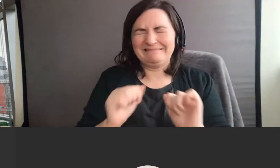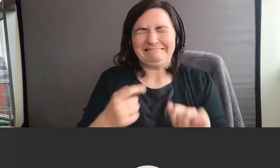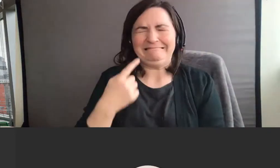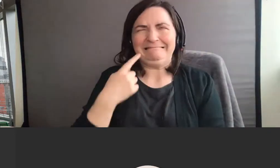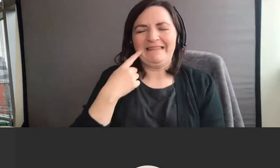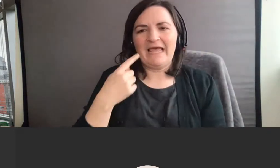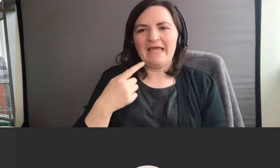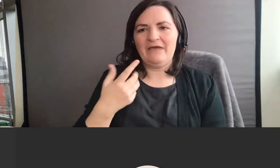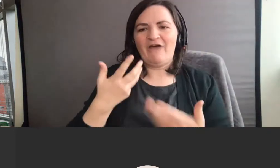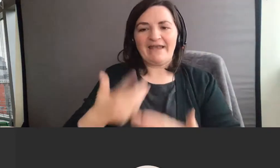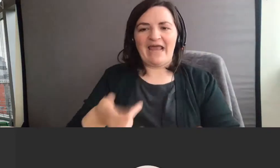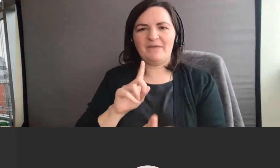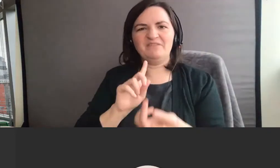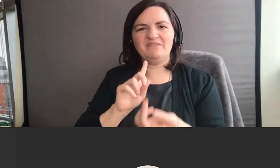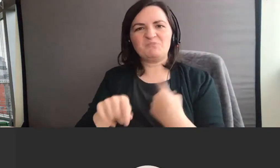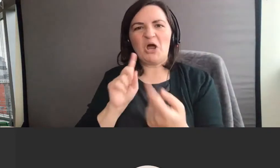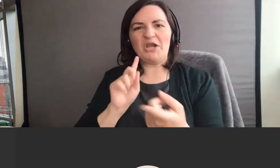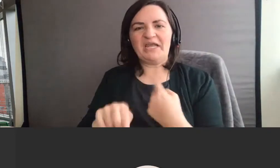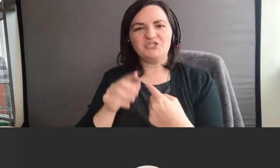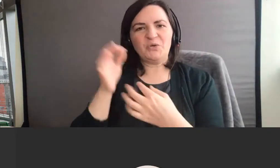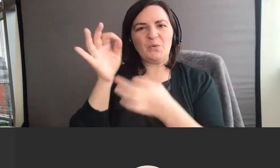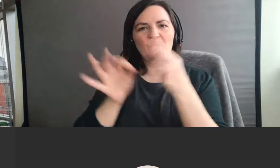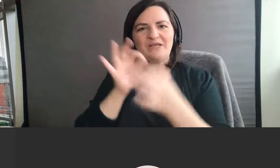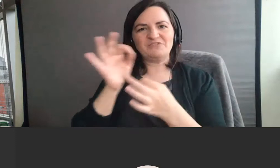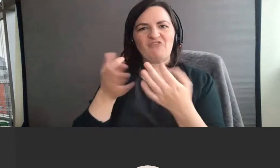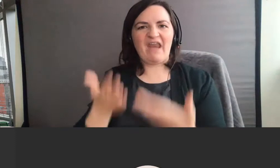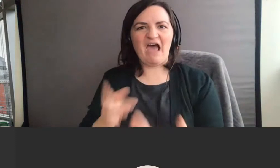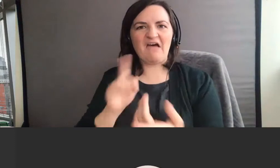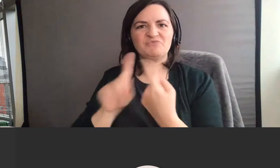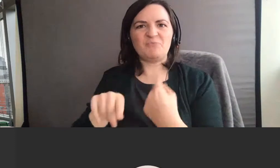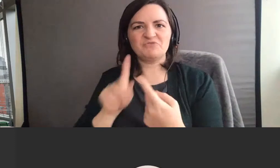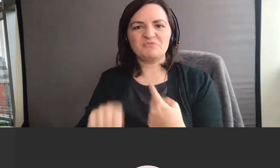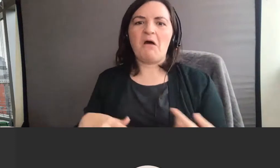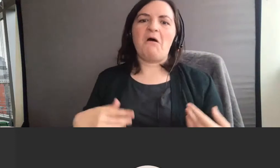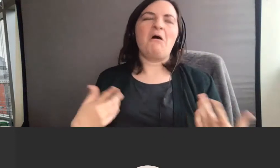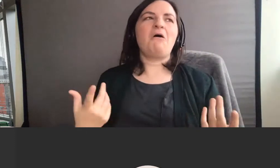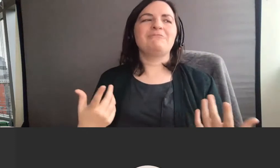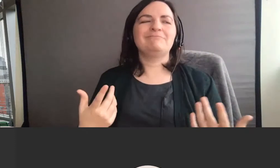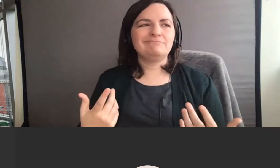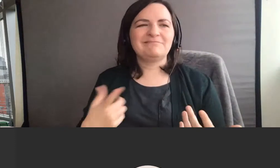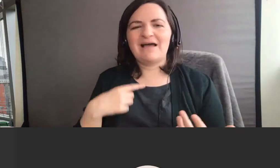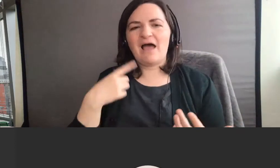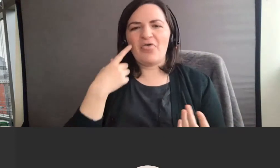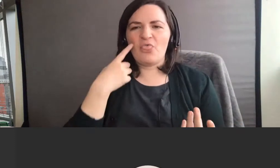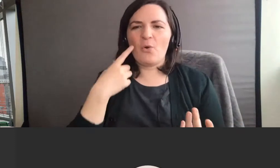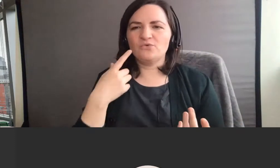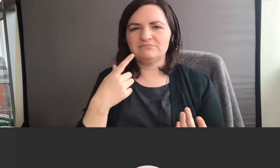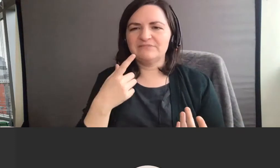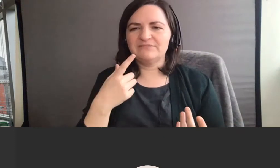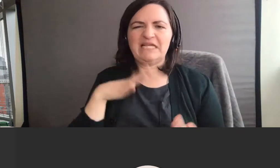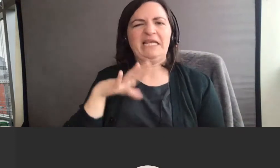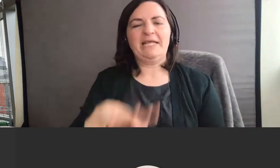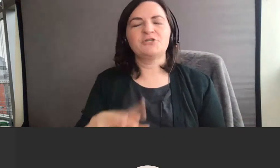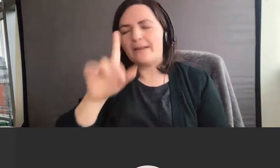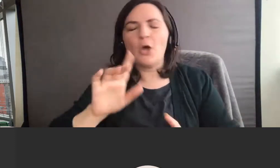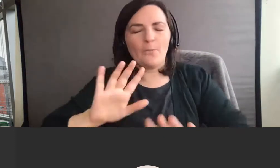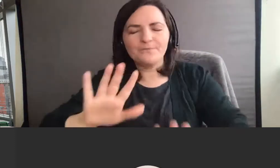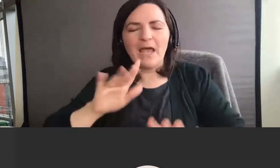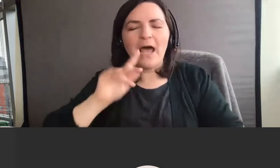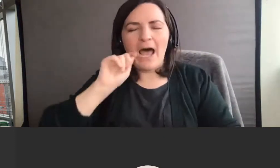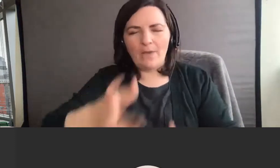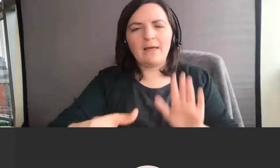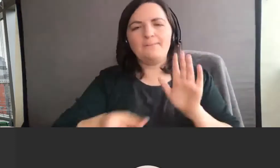these questions now in the live sessions, that it would be okay. But I'll put up a Padlet with further